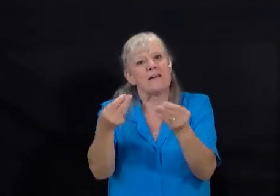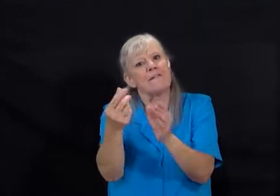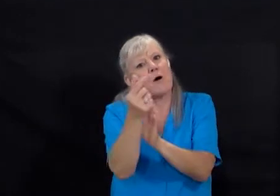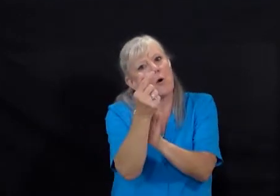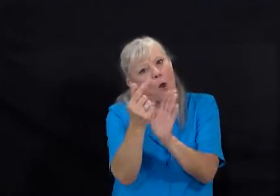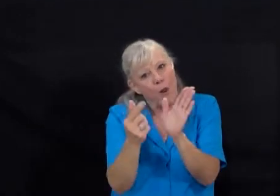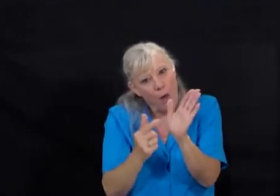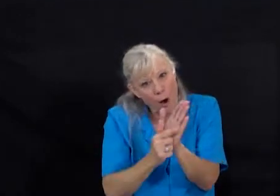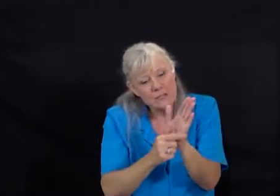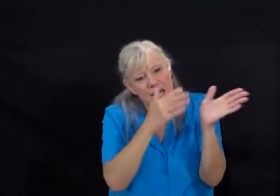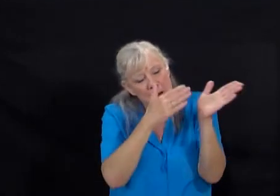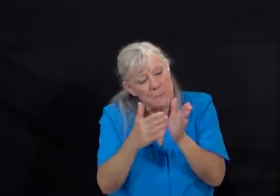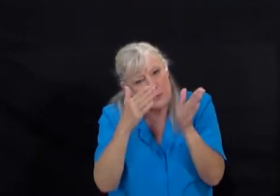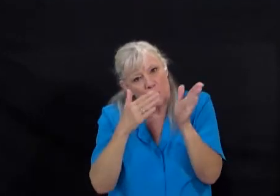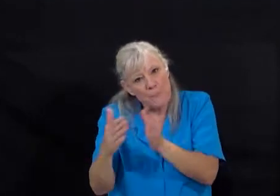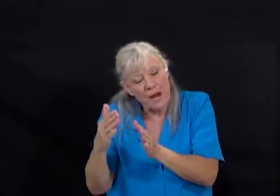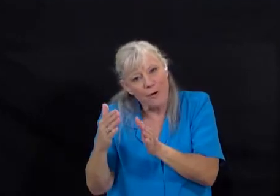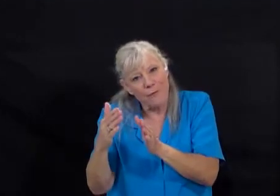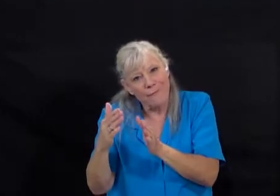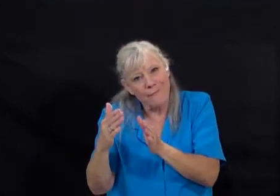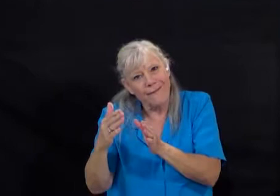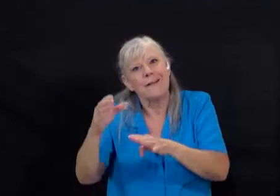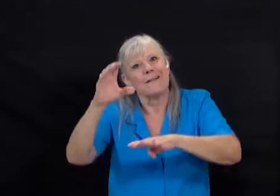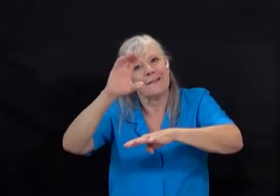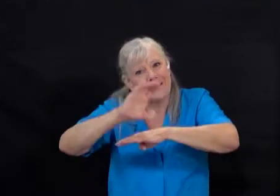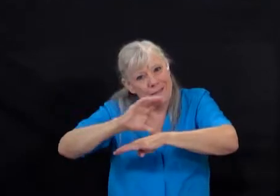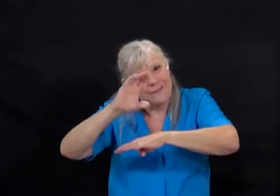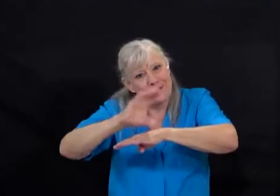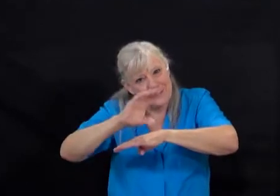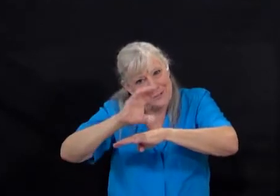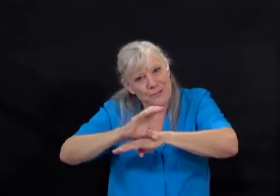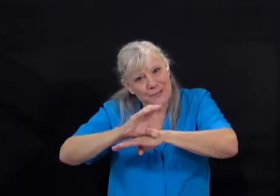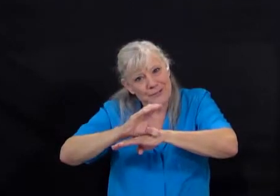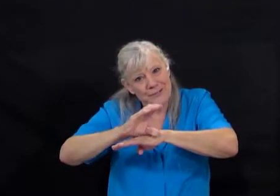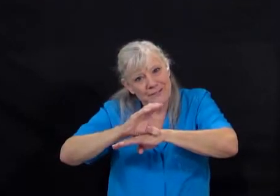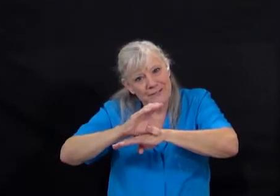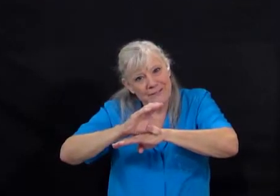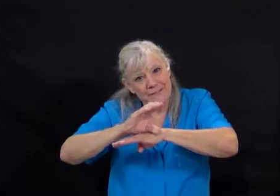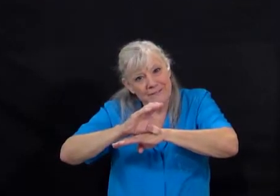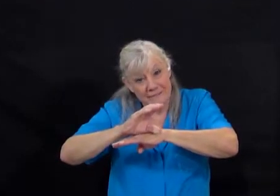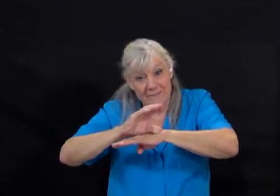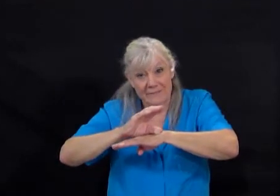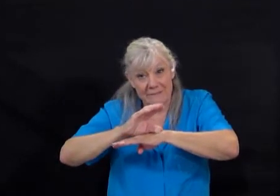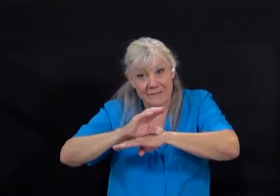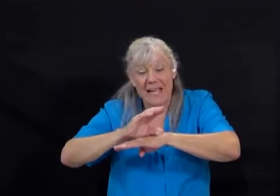laws and prepared the structure for his mystical body, the Church.